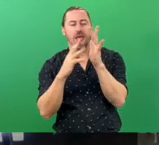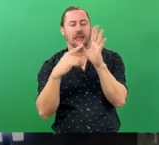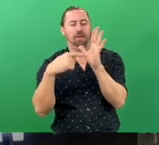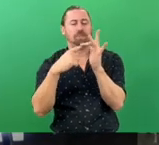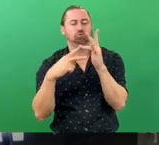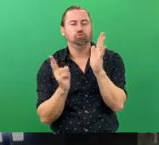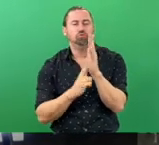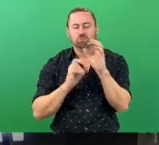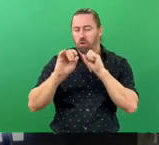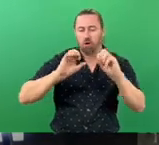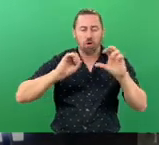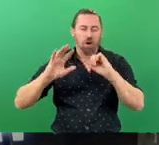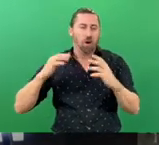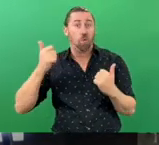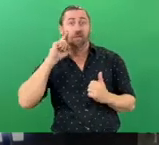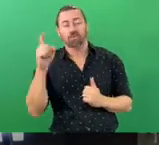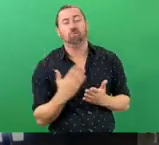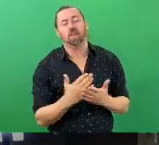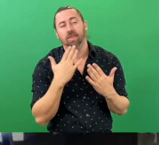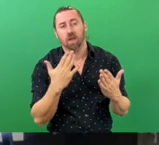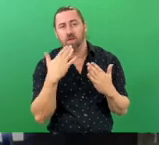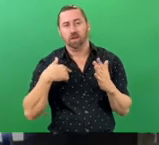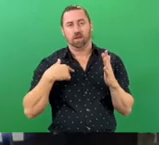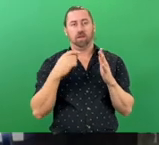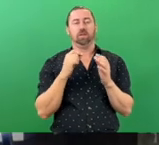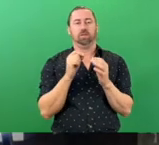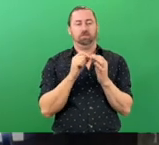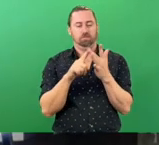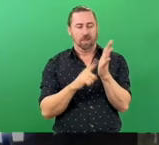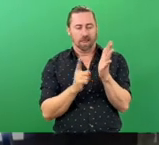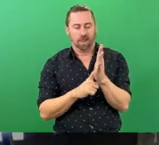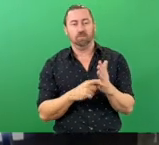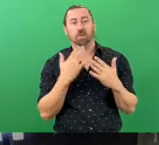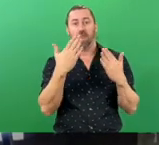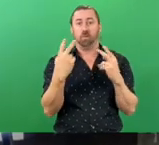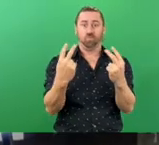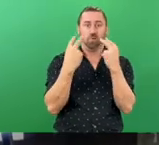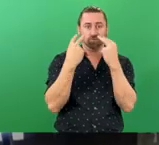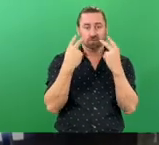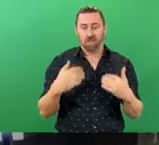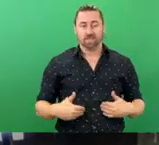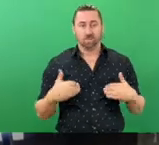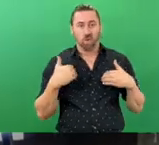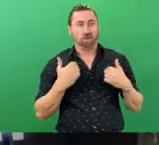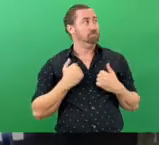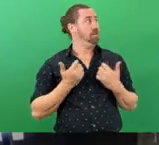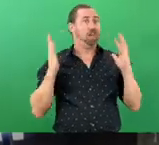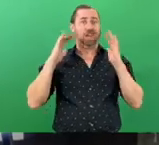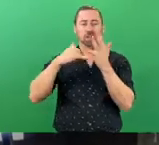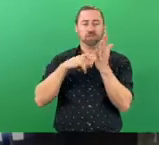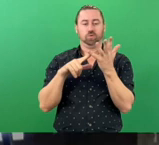It's going to be quite a lot of fun. So thank you again. My name's Bill. Thank you for joining me again here this morning in my